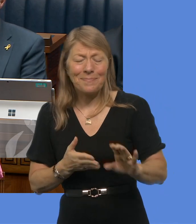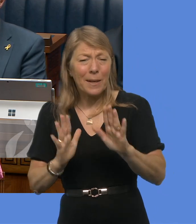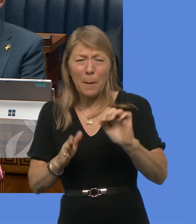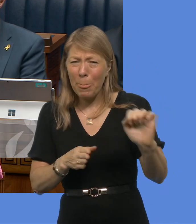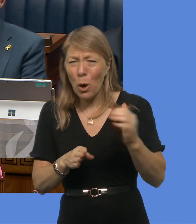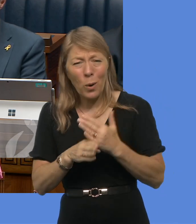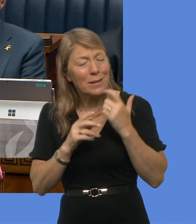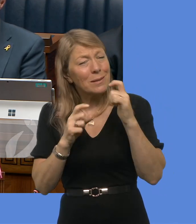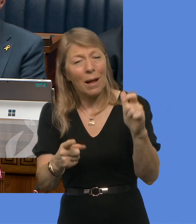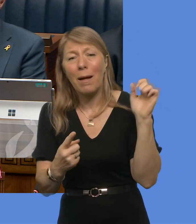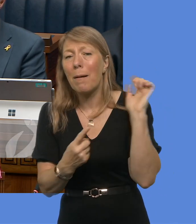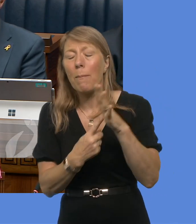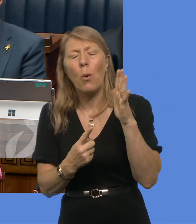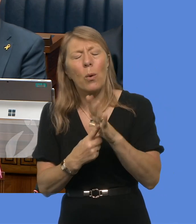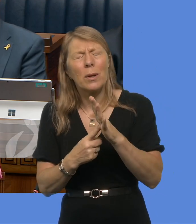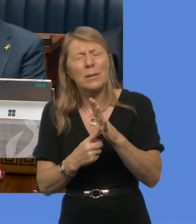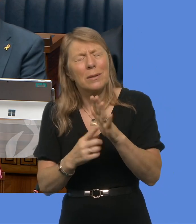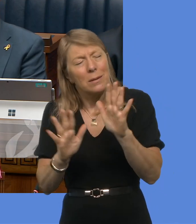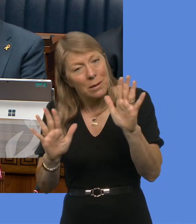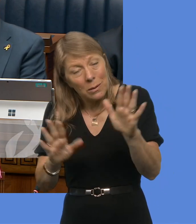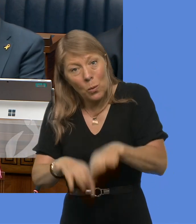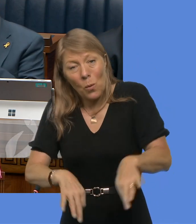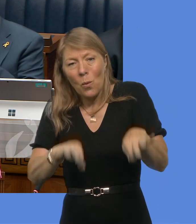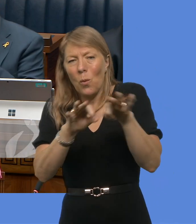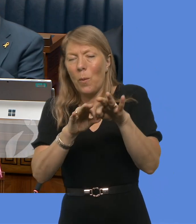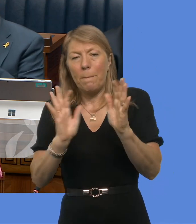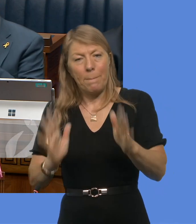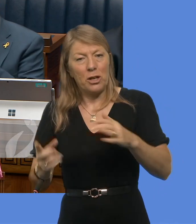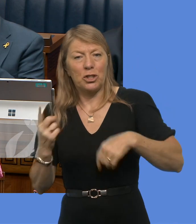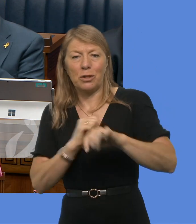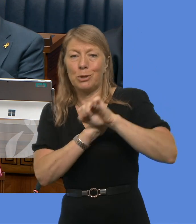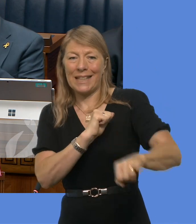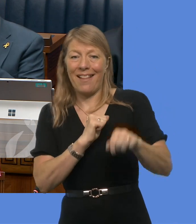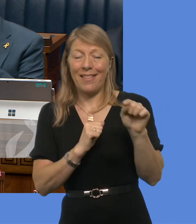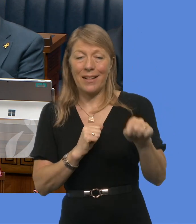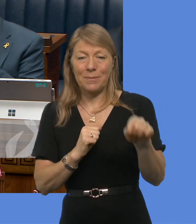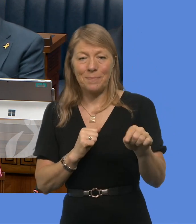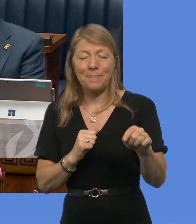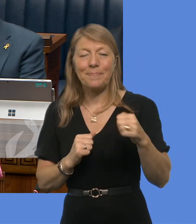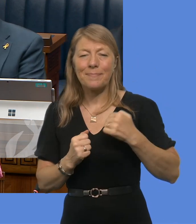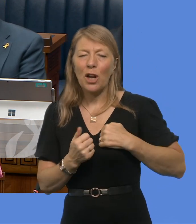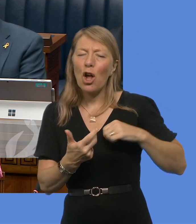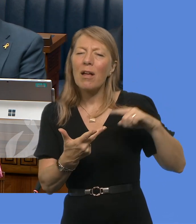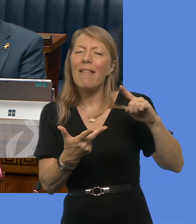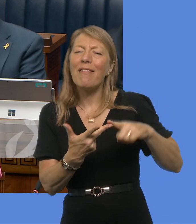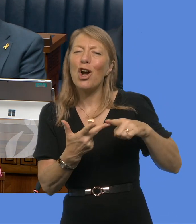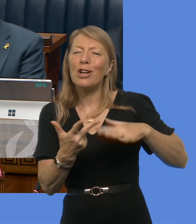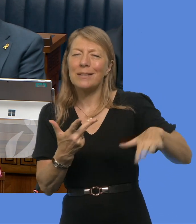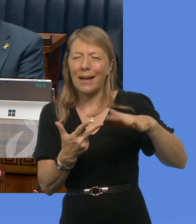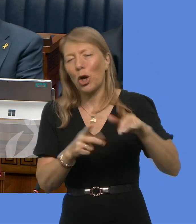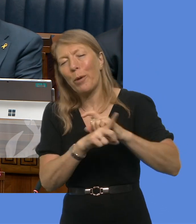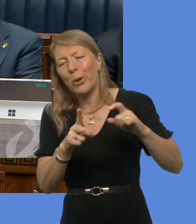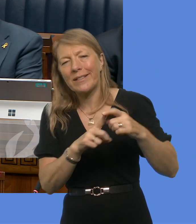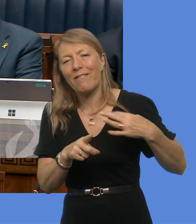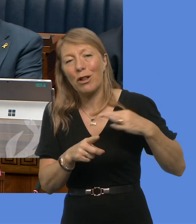to be protected, and as I said earlier on, they do such a fantastic job. Our third sector, community sector here in Northern Ireland, in my view, is the best